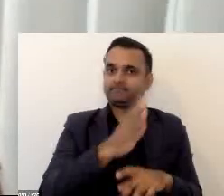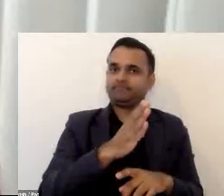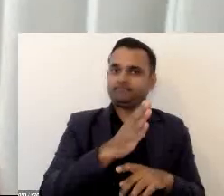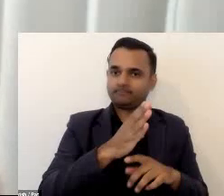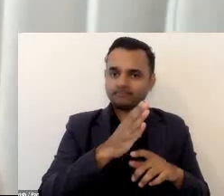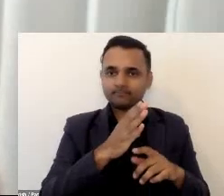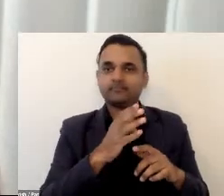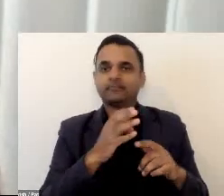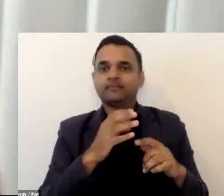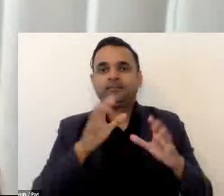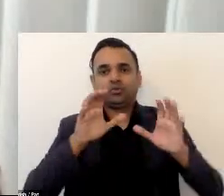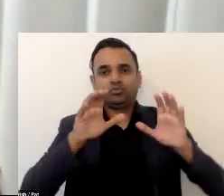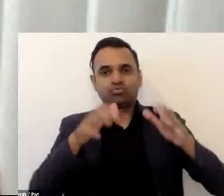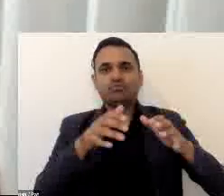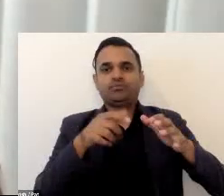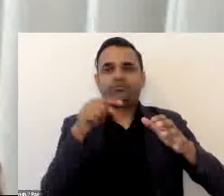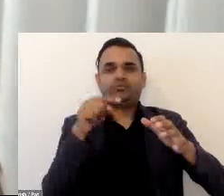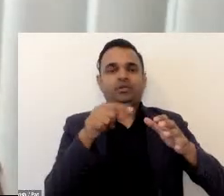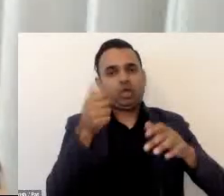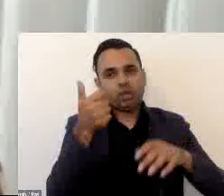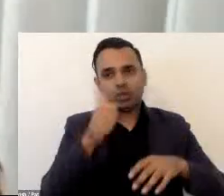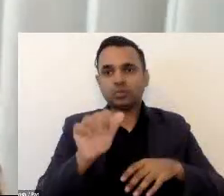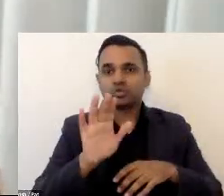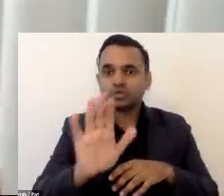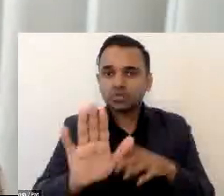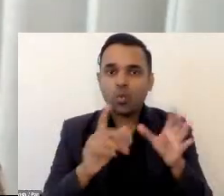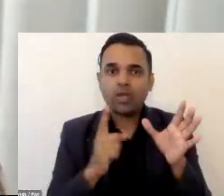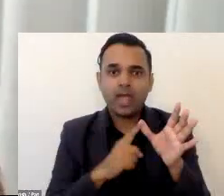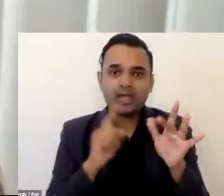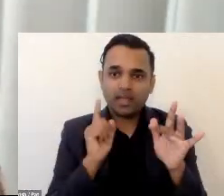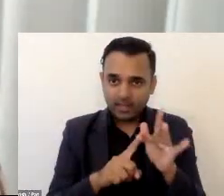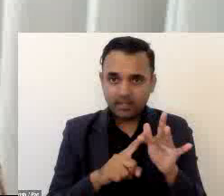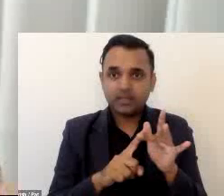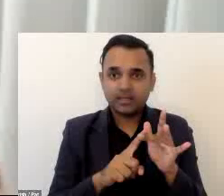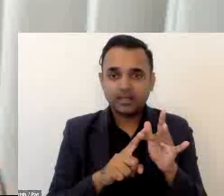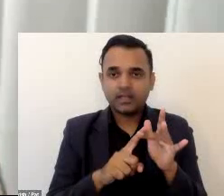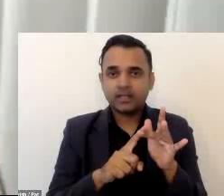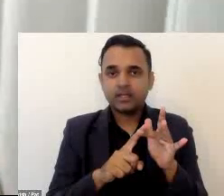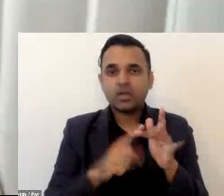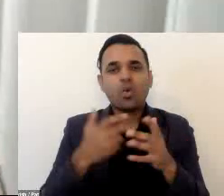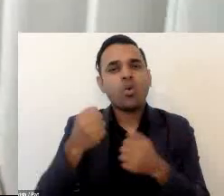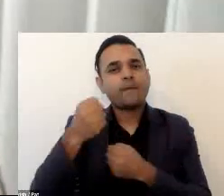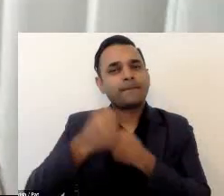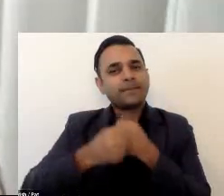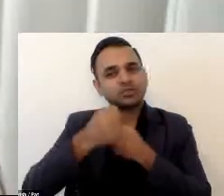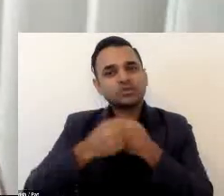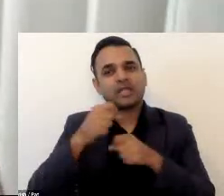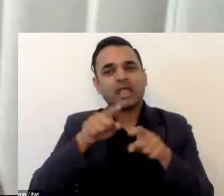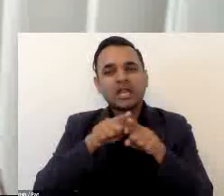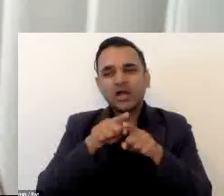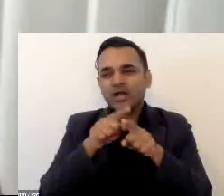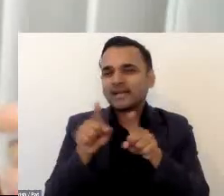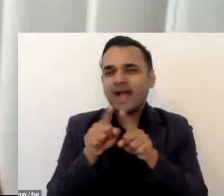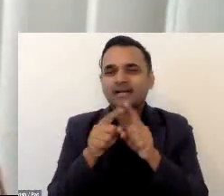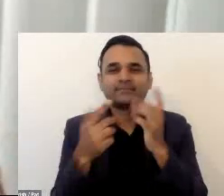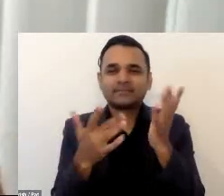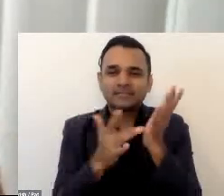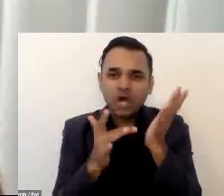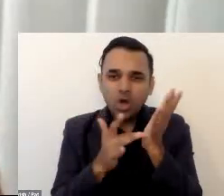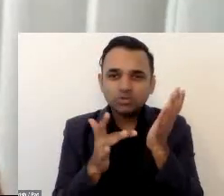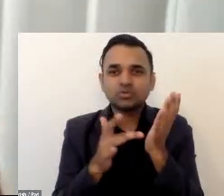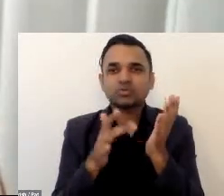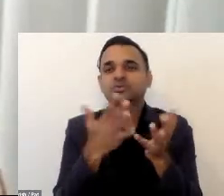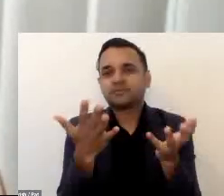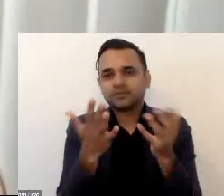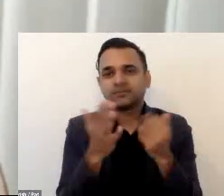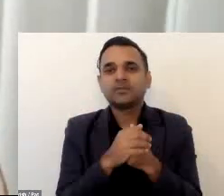in terms of the users, but also in the need, you know, in the context of the people who are developing this. So it's important to